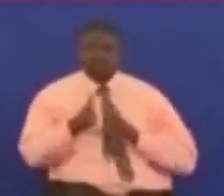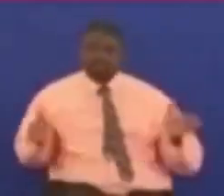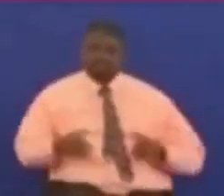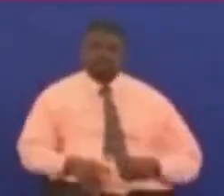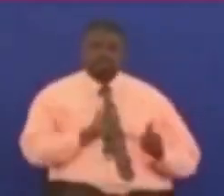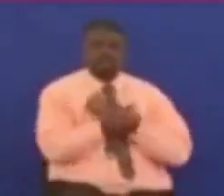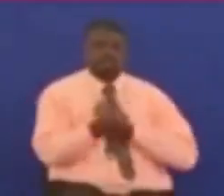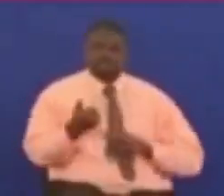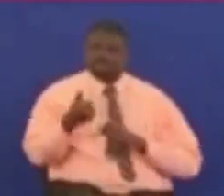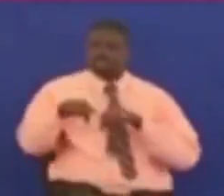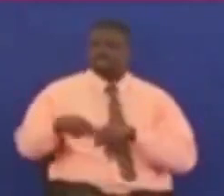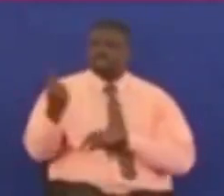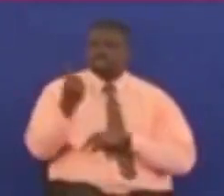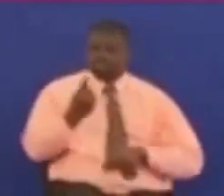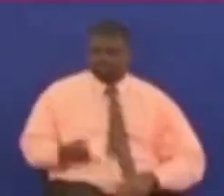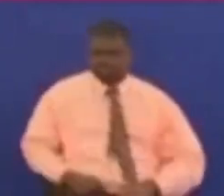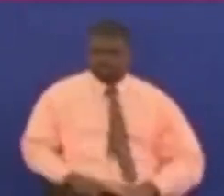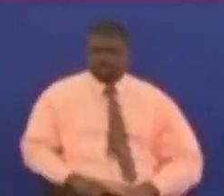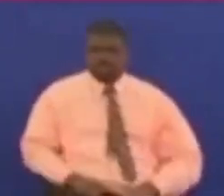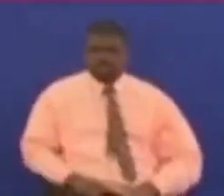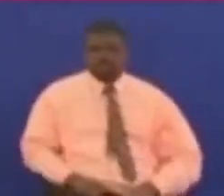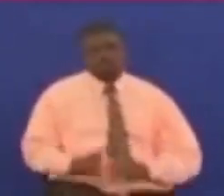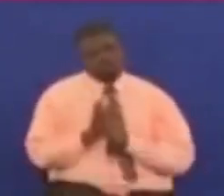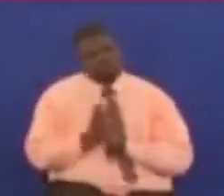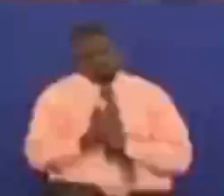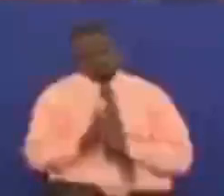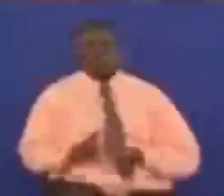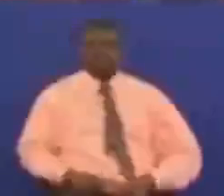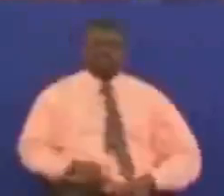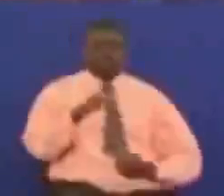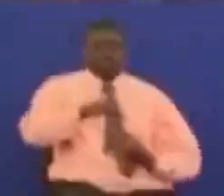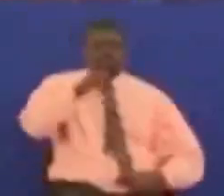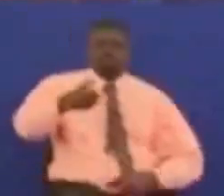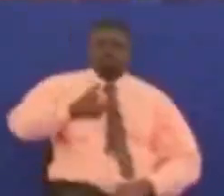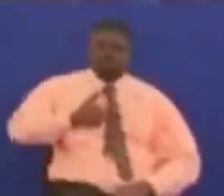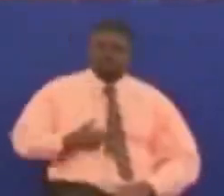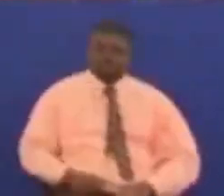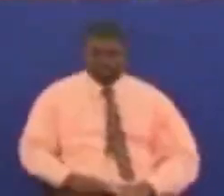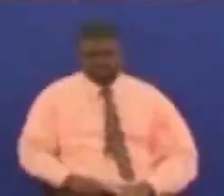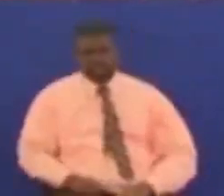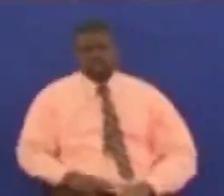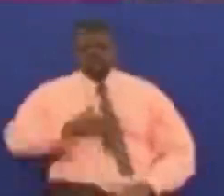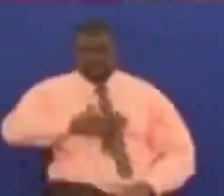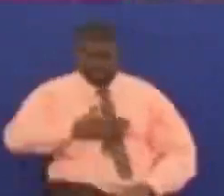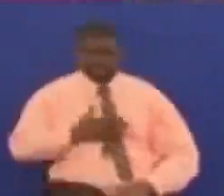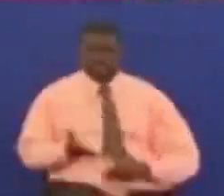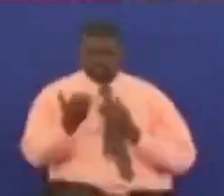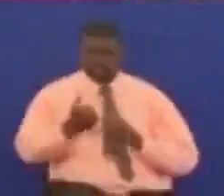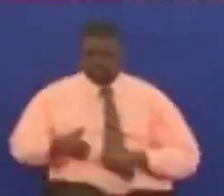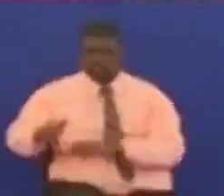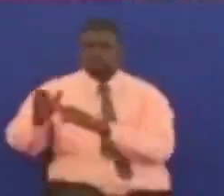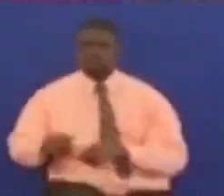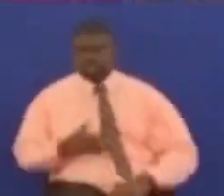nation as an AC member of Parliament. Please vote for me. Thank you so much. You may now take your leave.